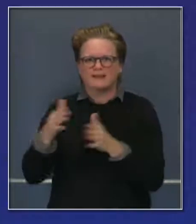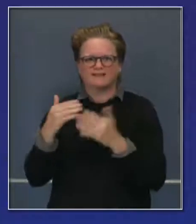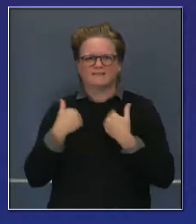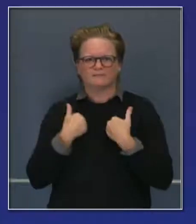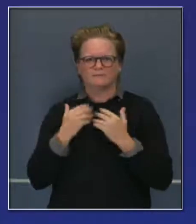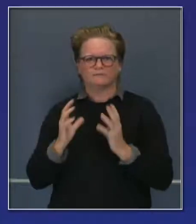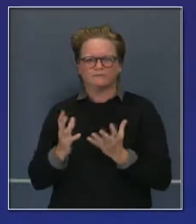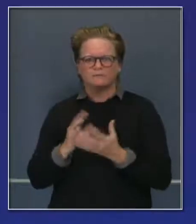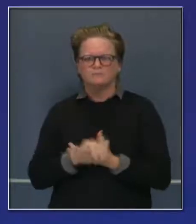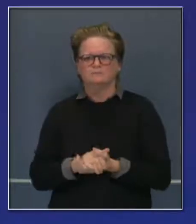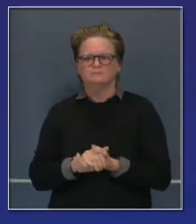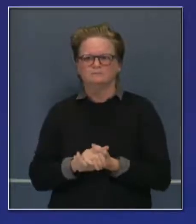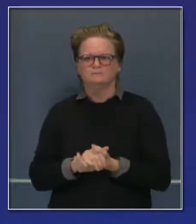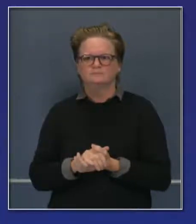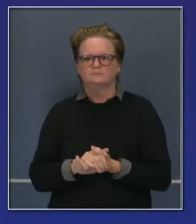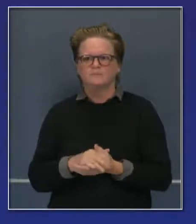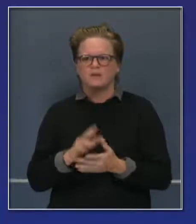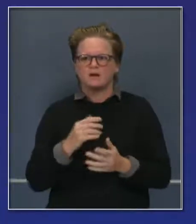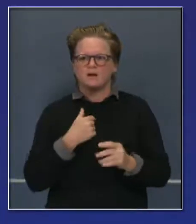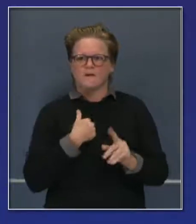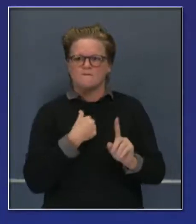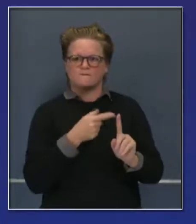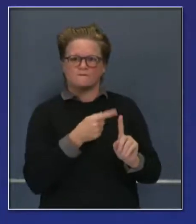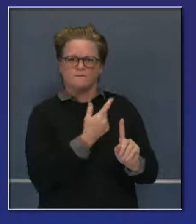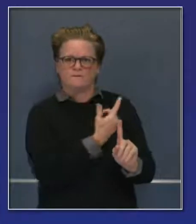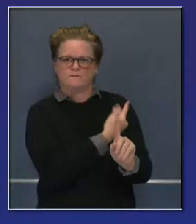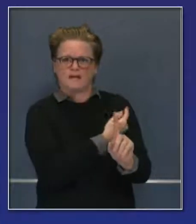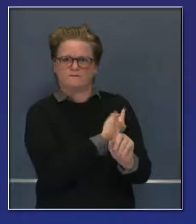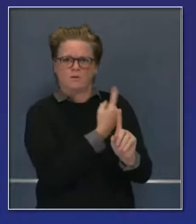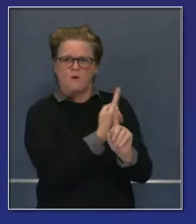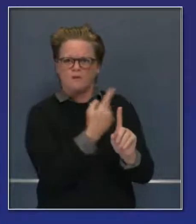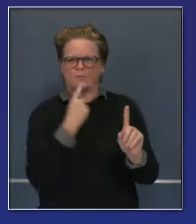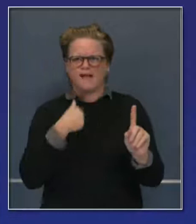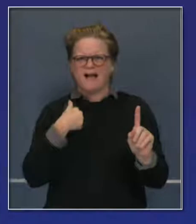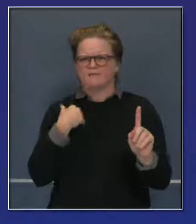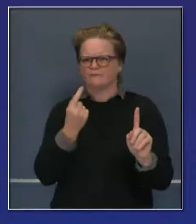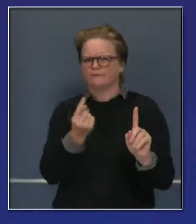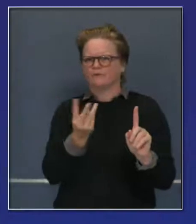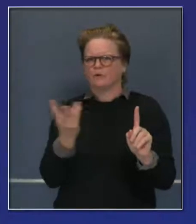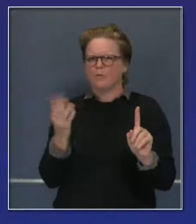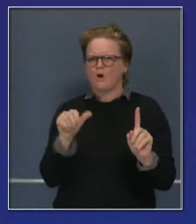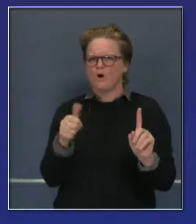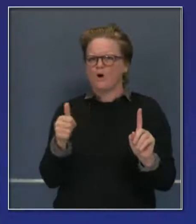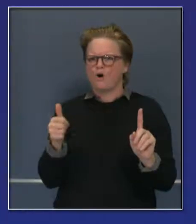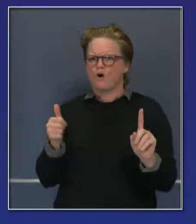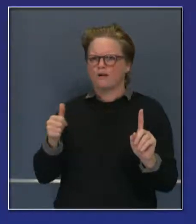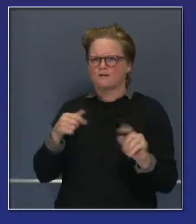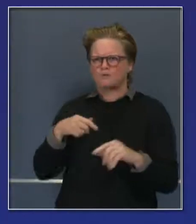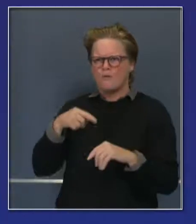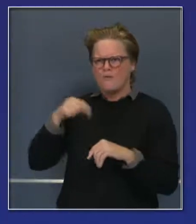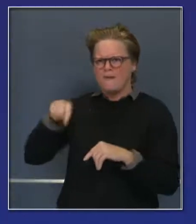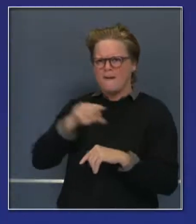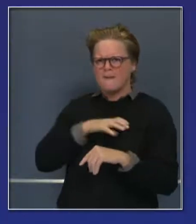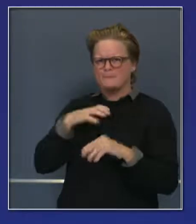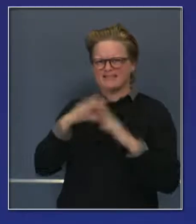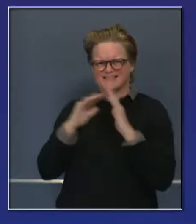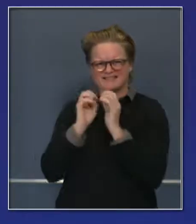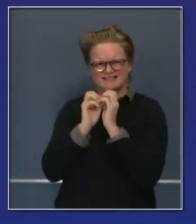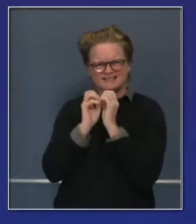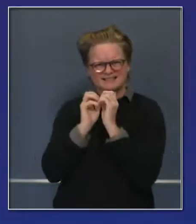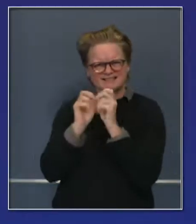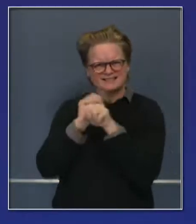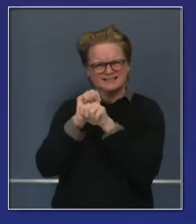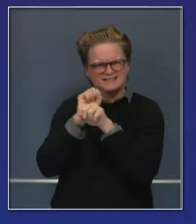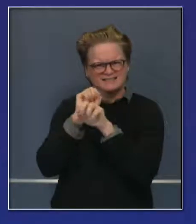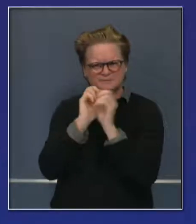because Pfizer's one of many that are working advanced development of vaccines. Pfizer